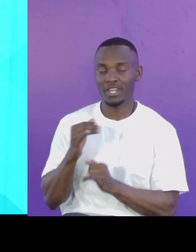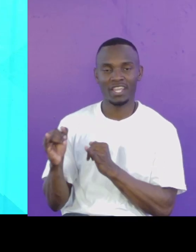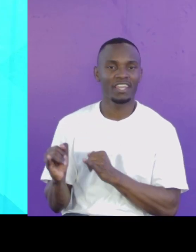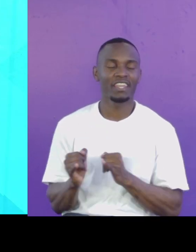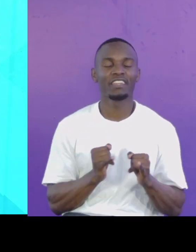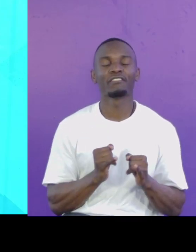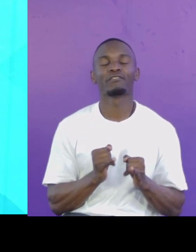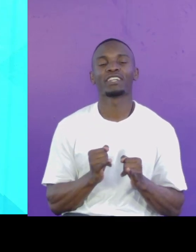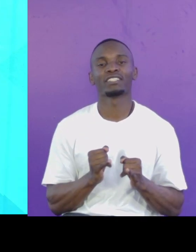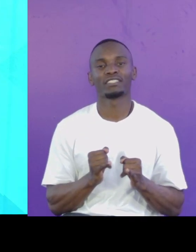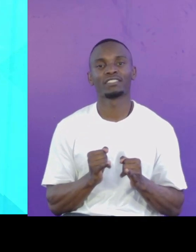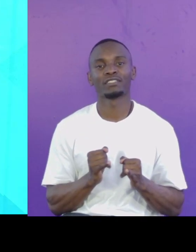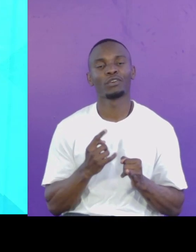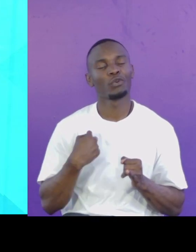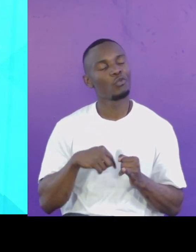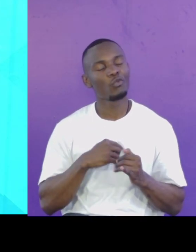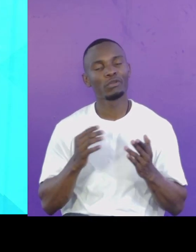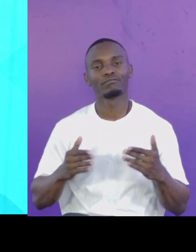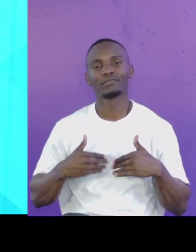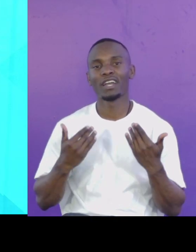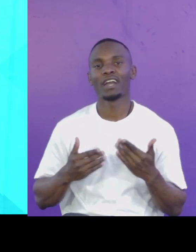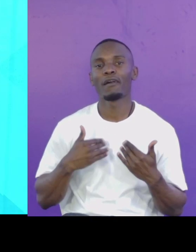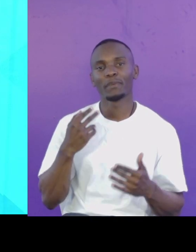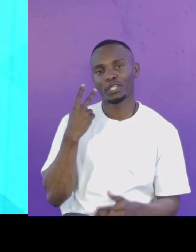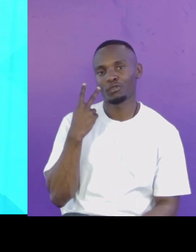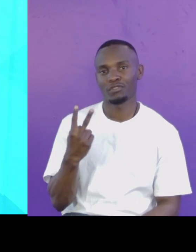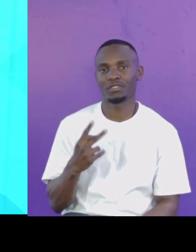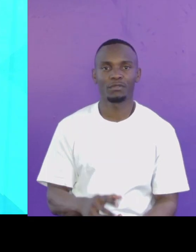are happy to see you.